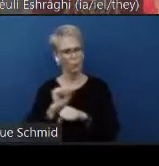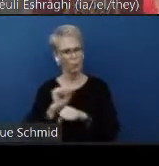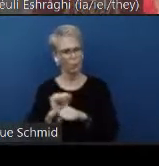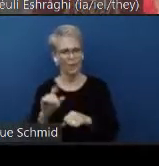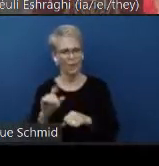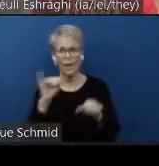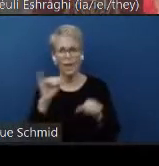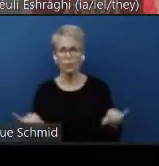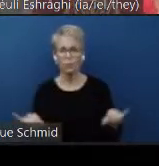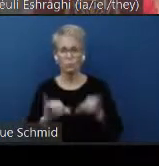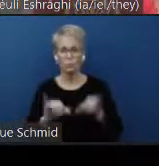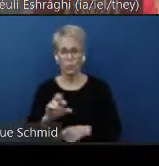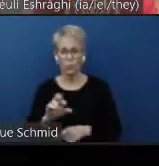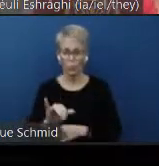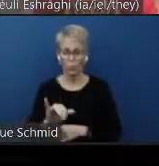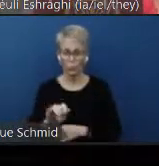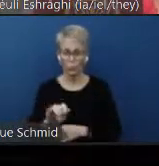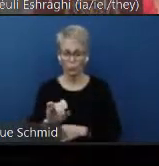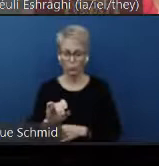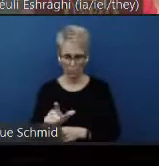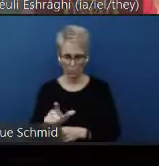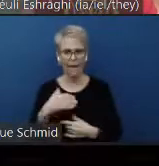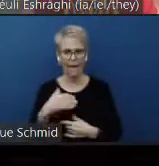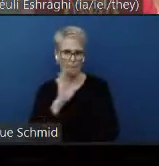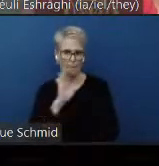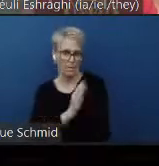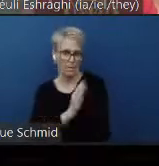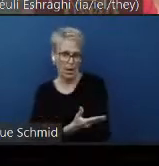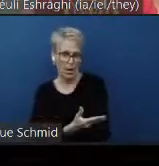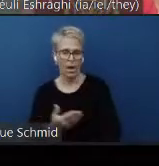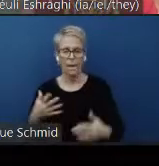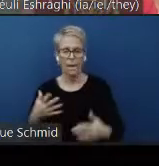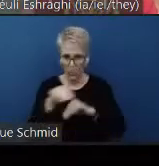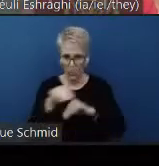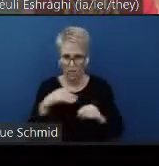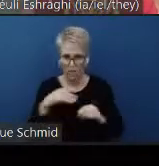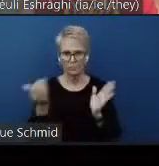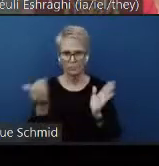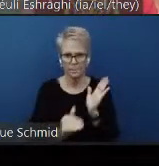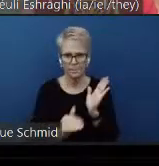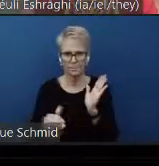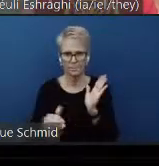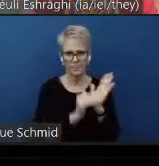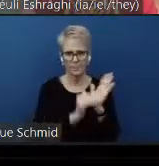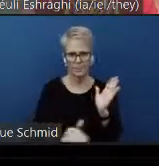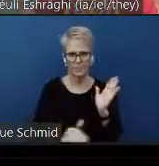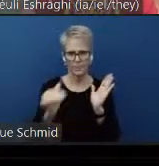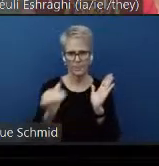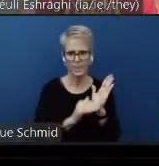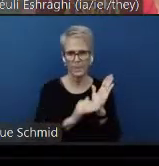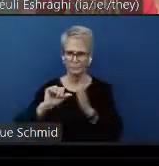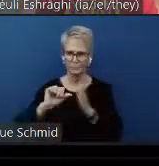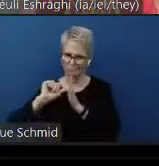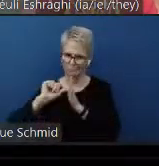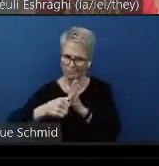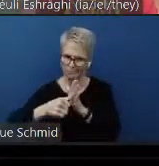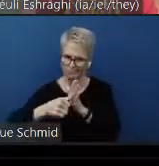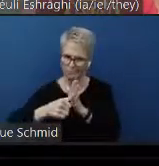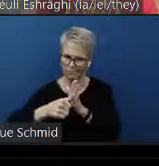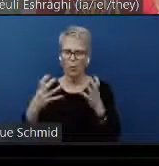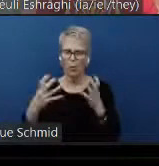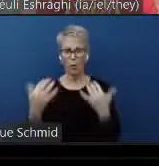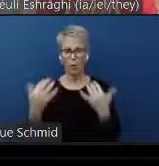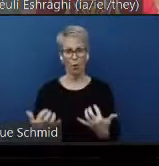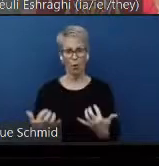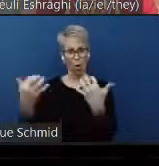rituals are powerful and charged. I repeat movements as a gesture of insistence. I want my audience